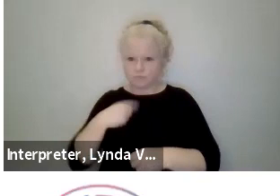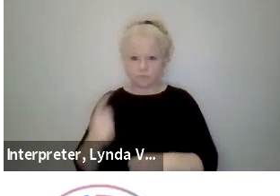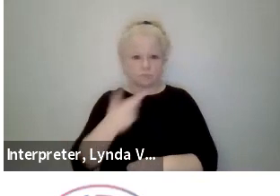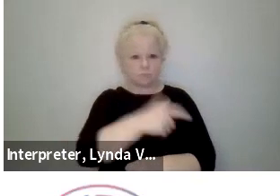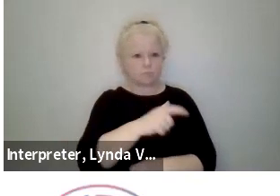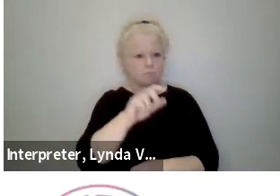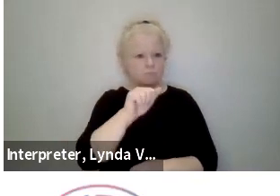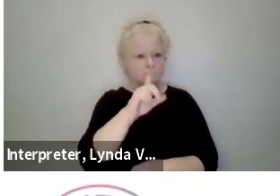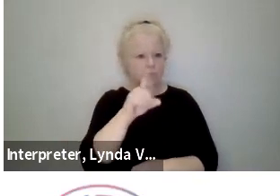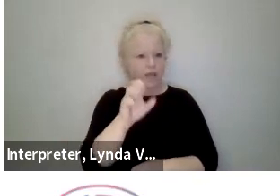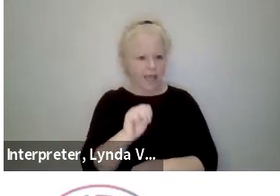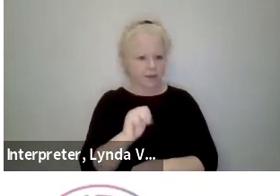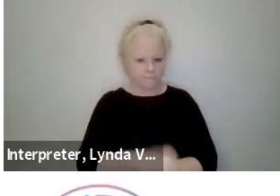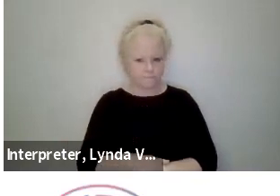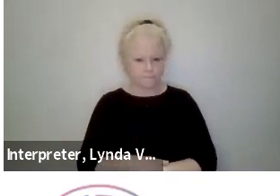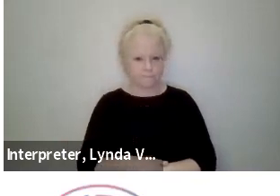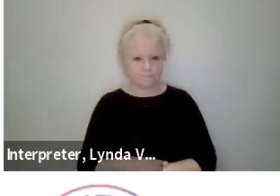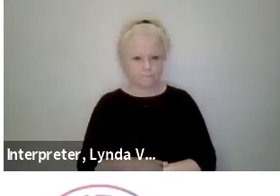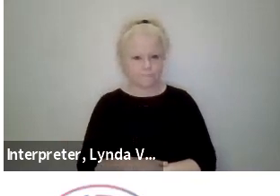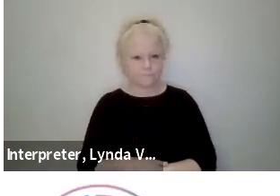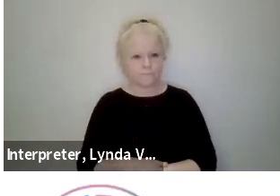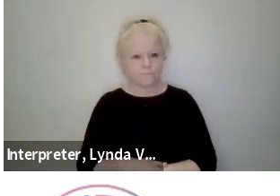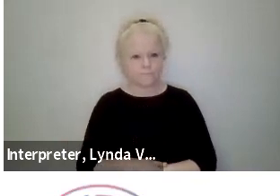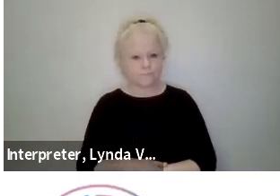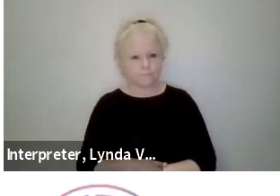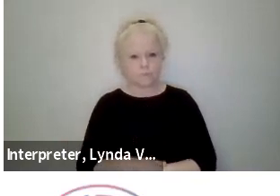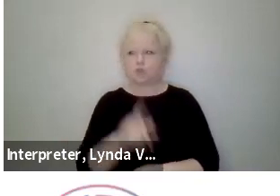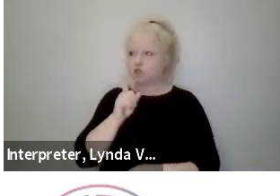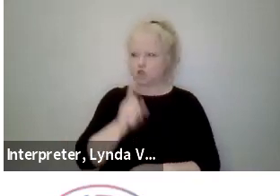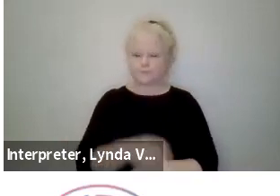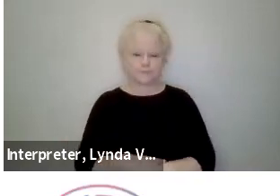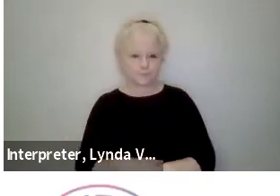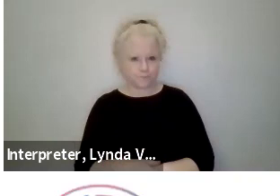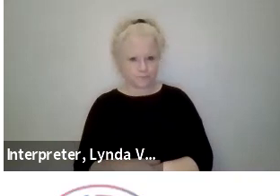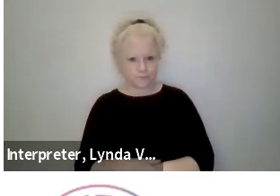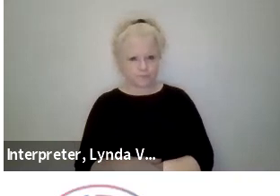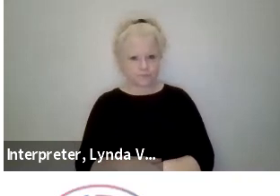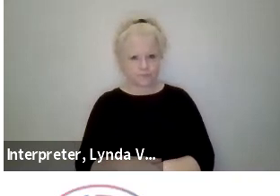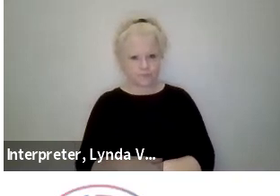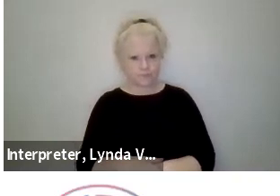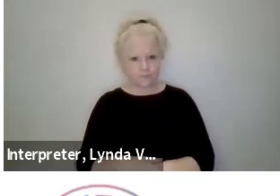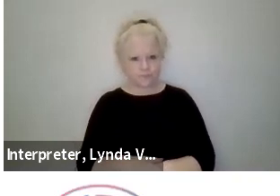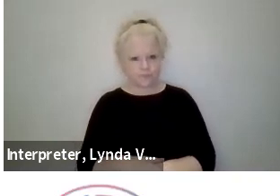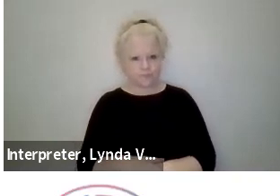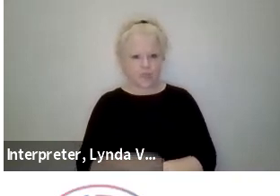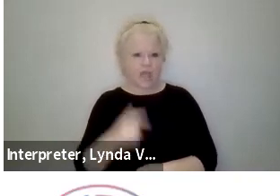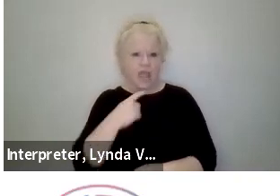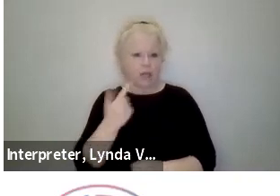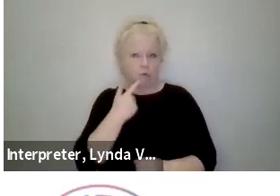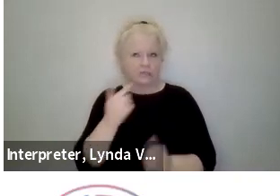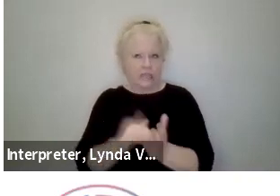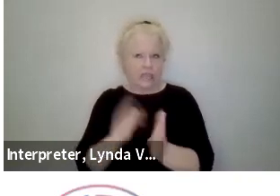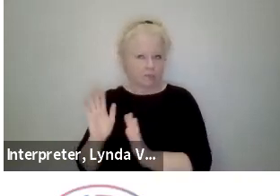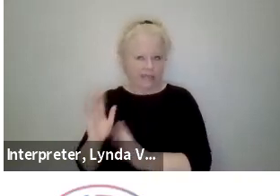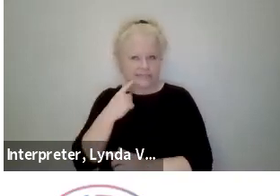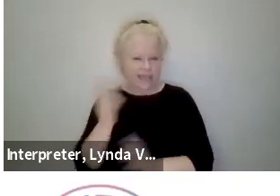about where we're at today with the program. Yeah, sure. So, you know, not to repeat too much of what Nate's already said